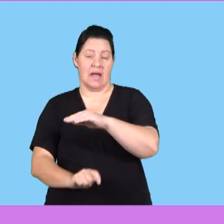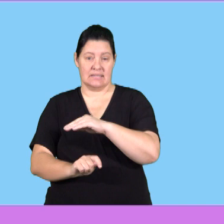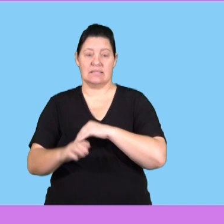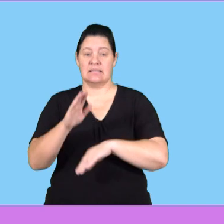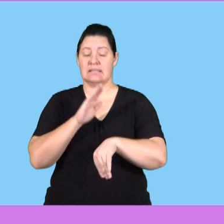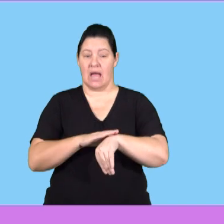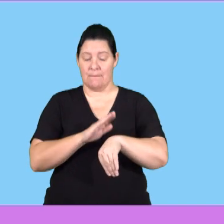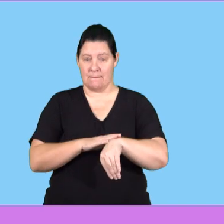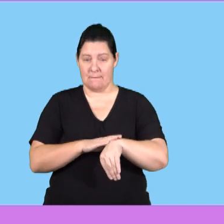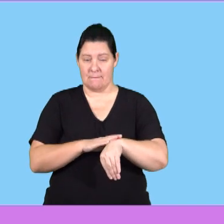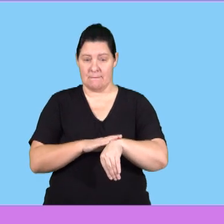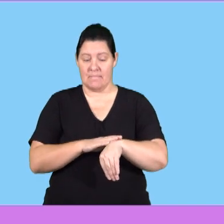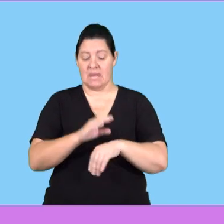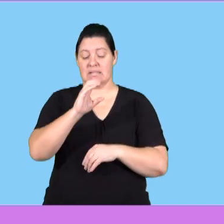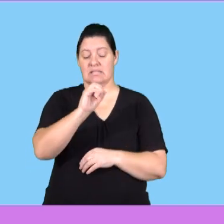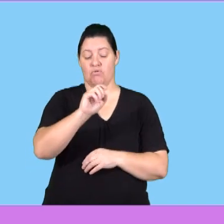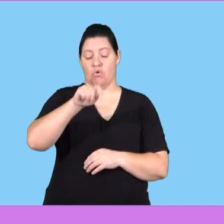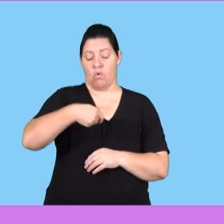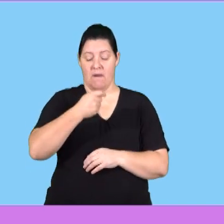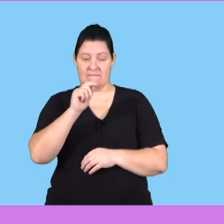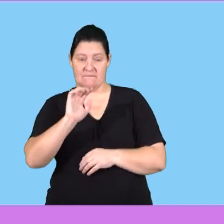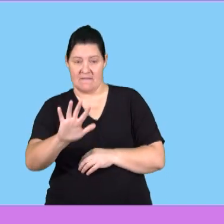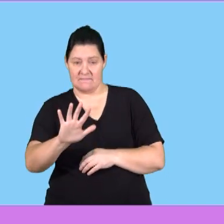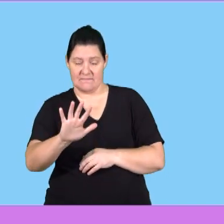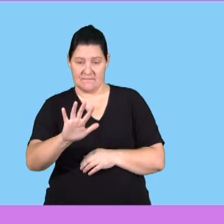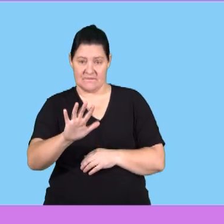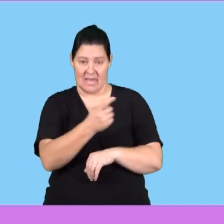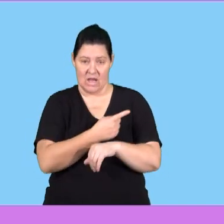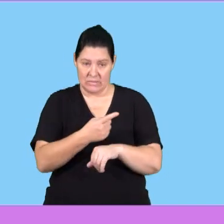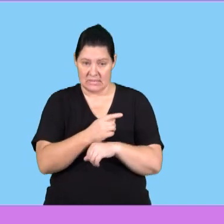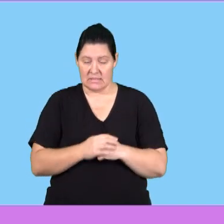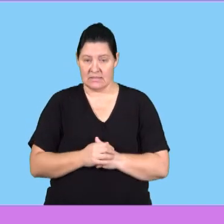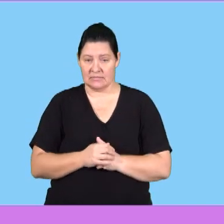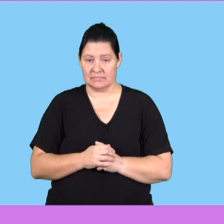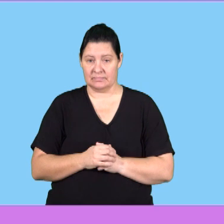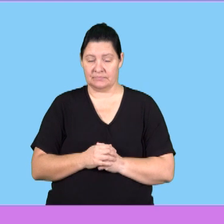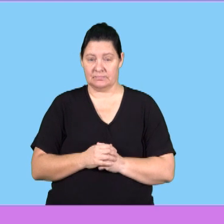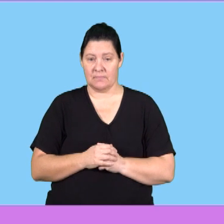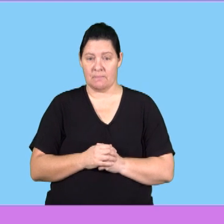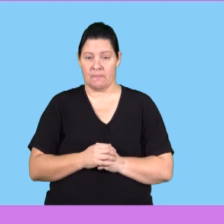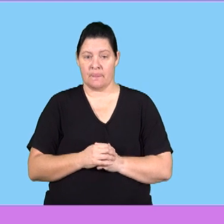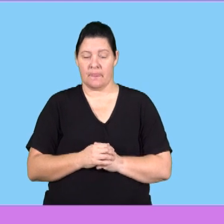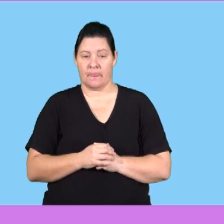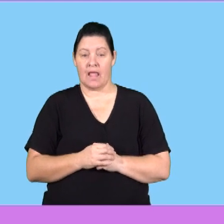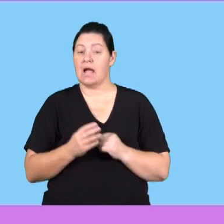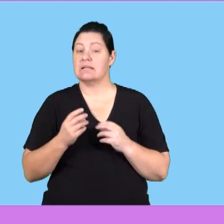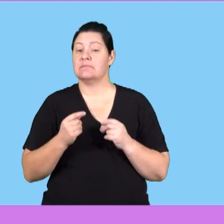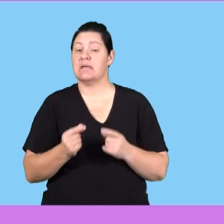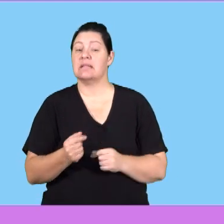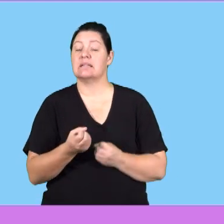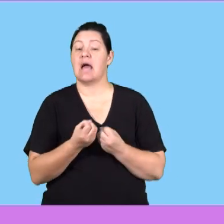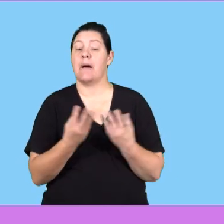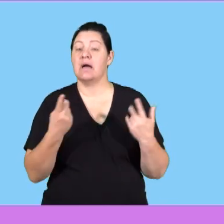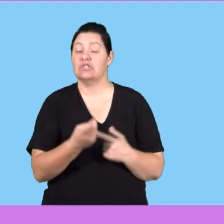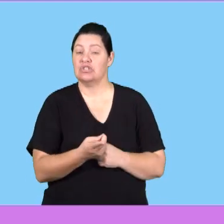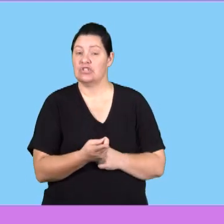by the time which was taken, which is 0.5 hours. Then we